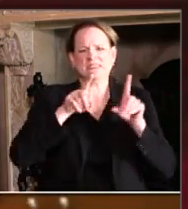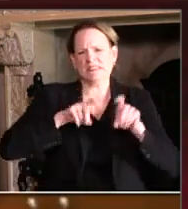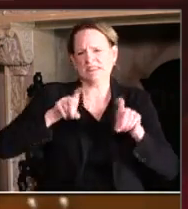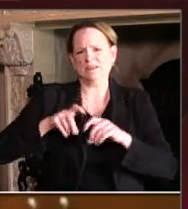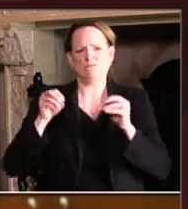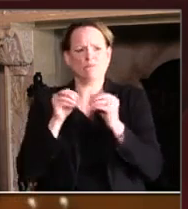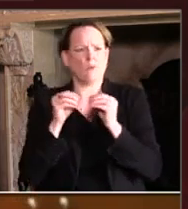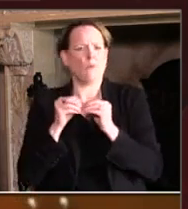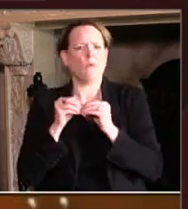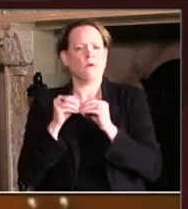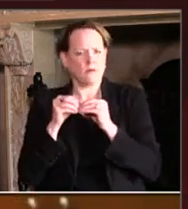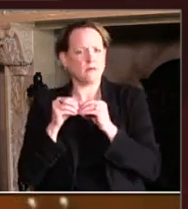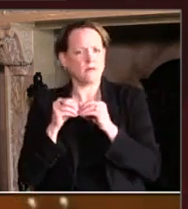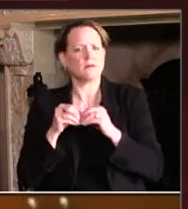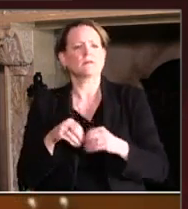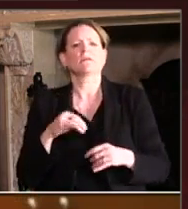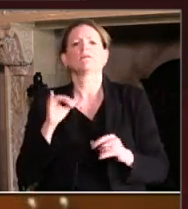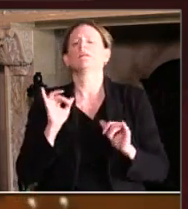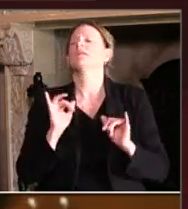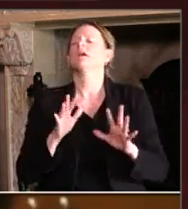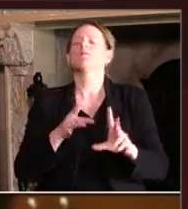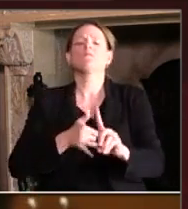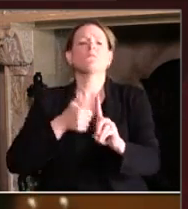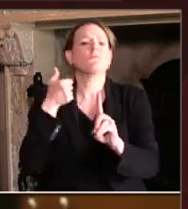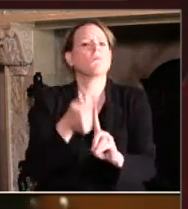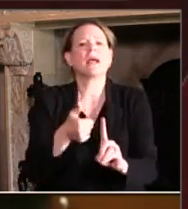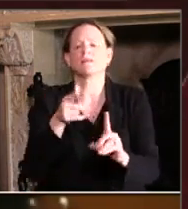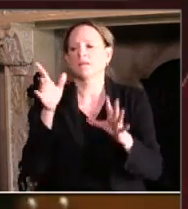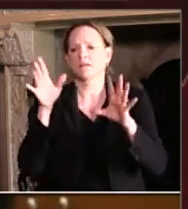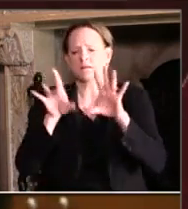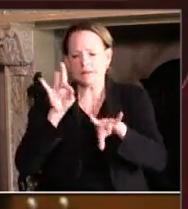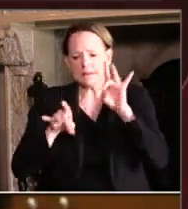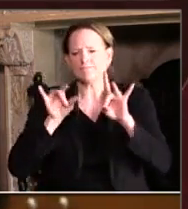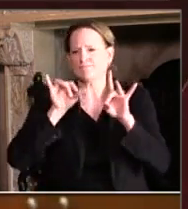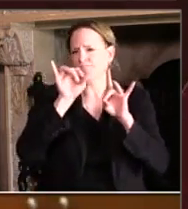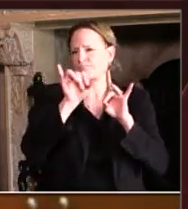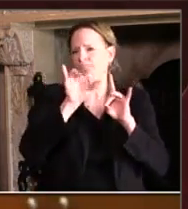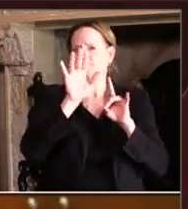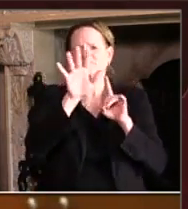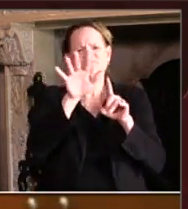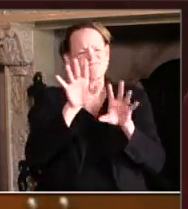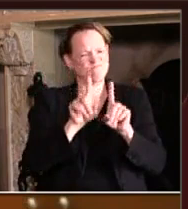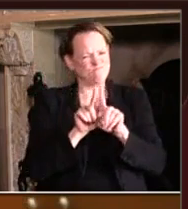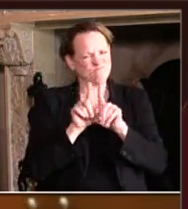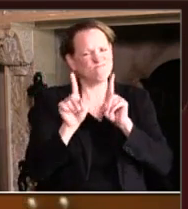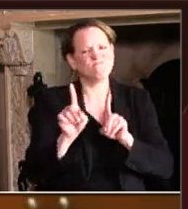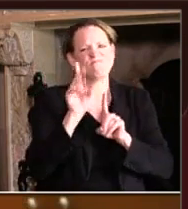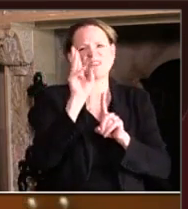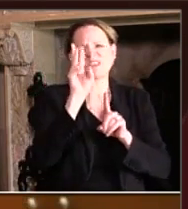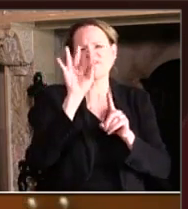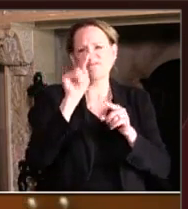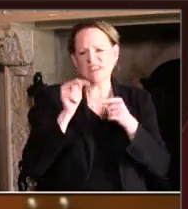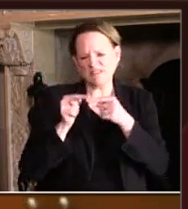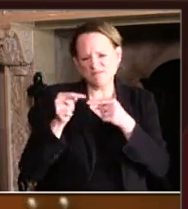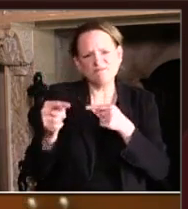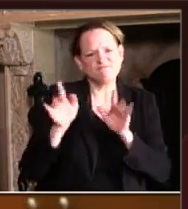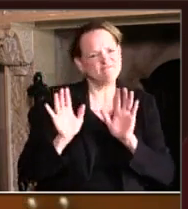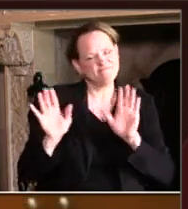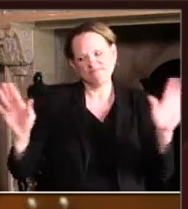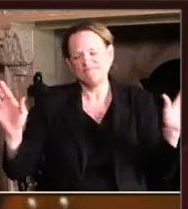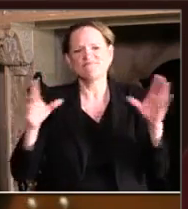social distancing, wearing masks, washing and cleansing our hands frequently, and sanitizing commonly used